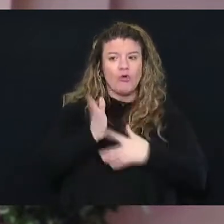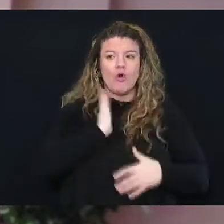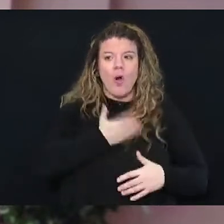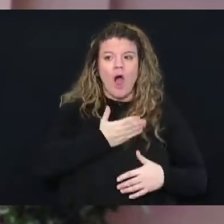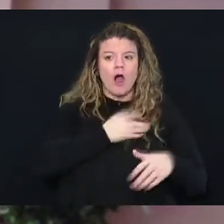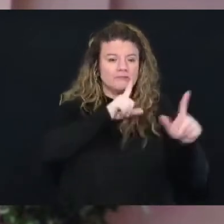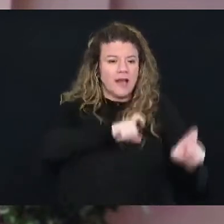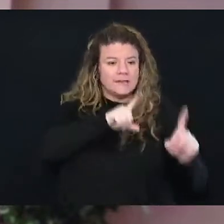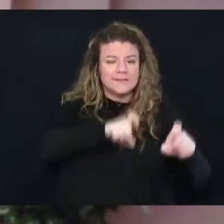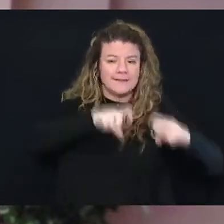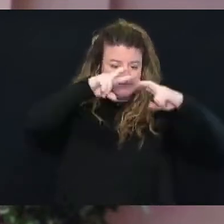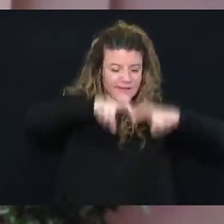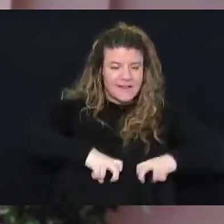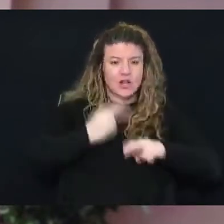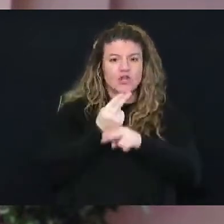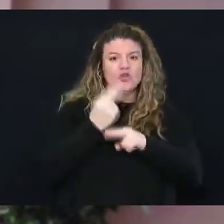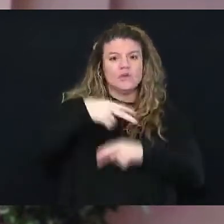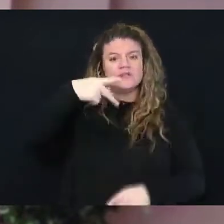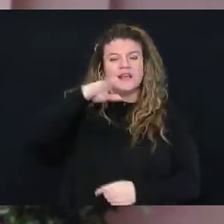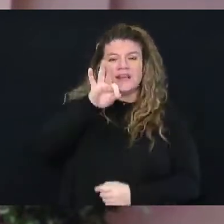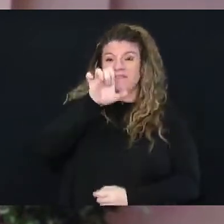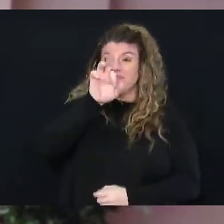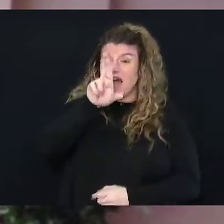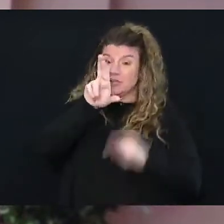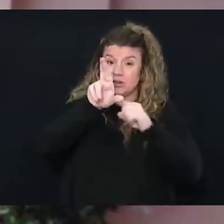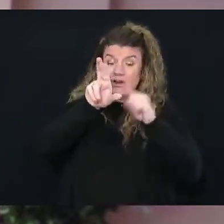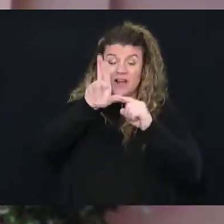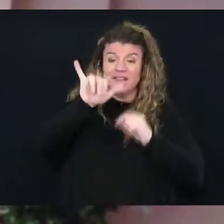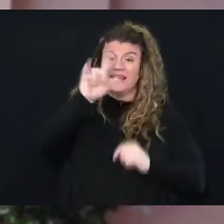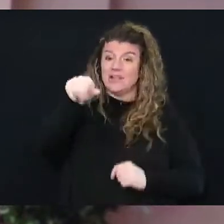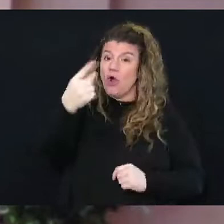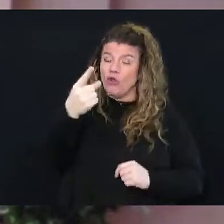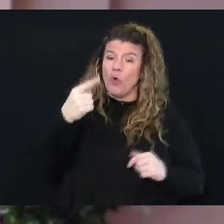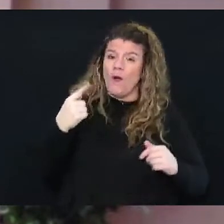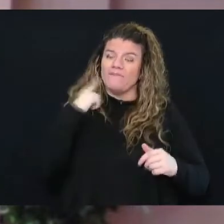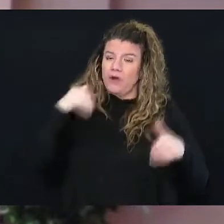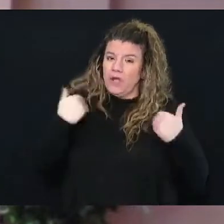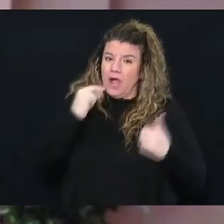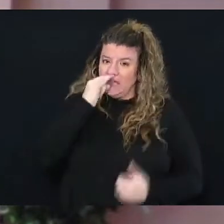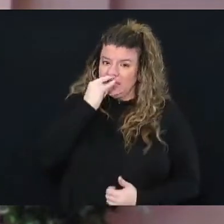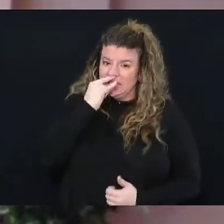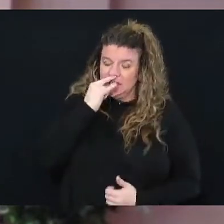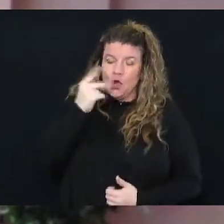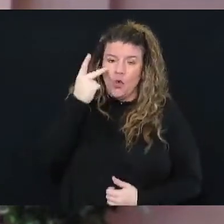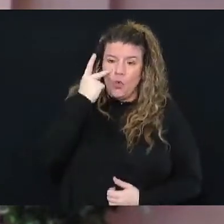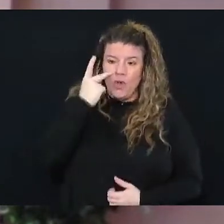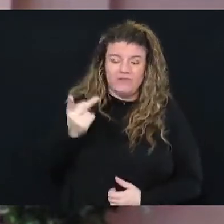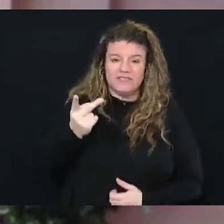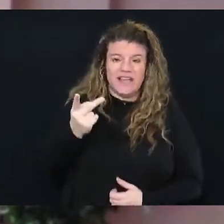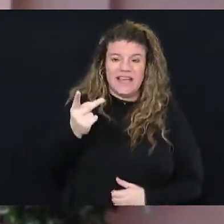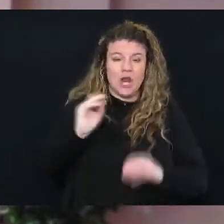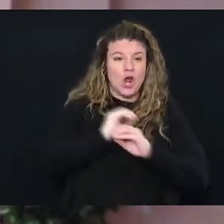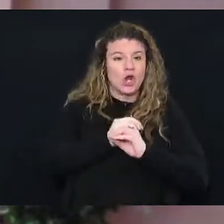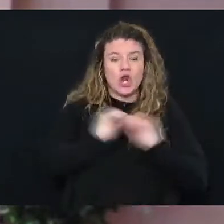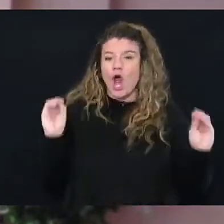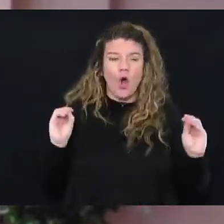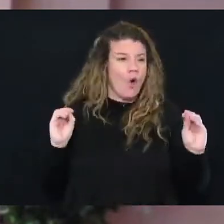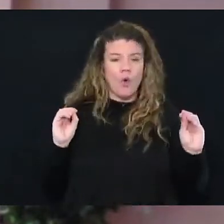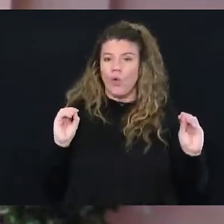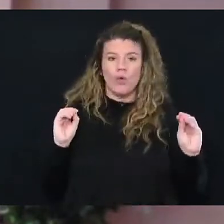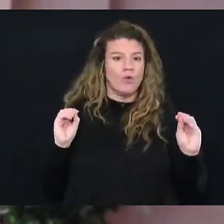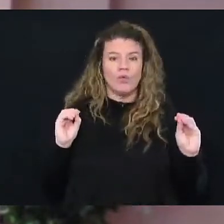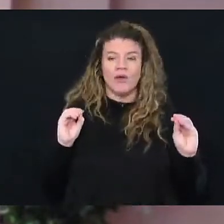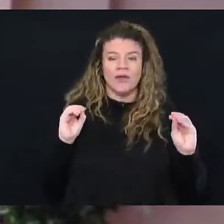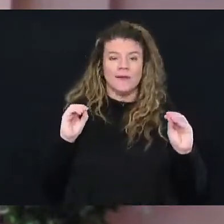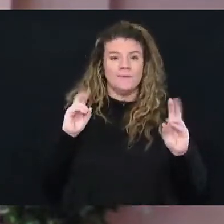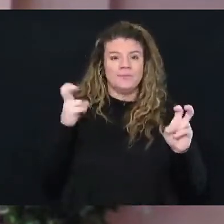the Pfizer vaccine, which is the only one licensed for younger children, we've seen basically no